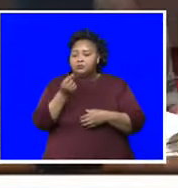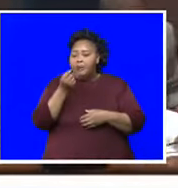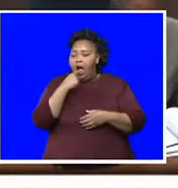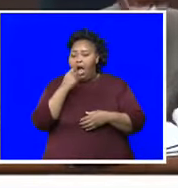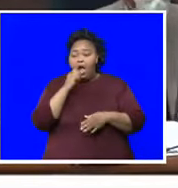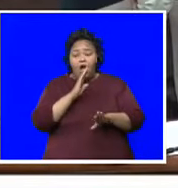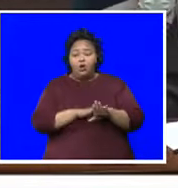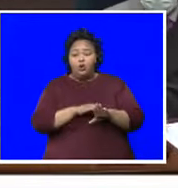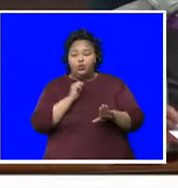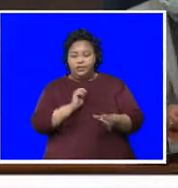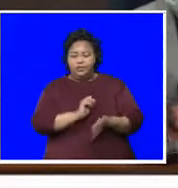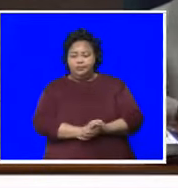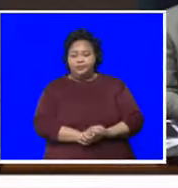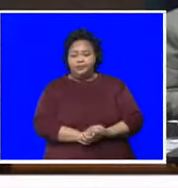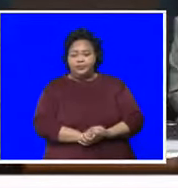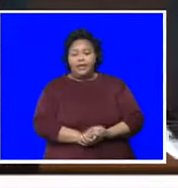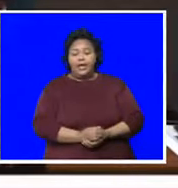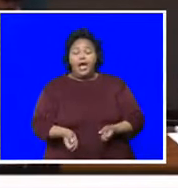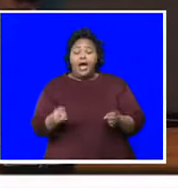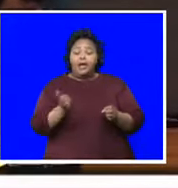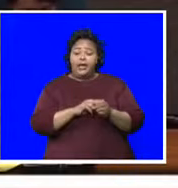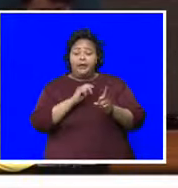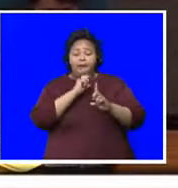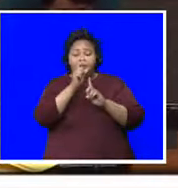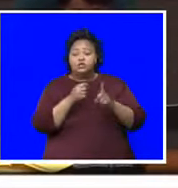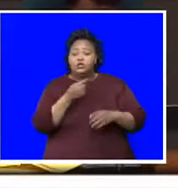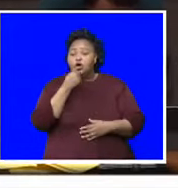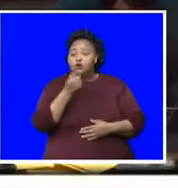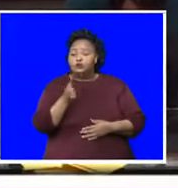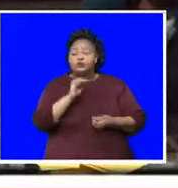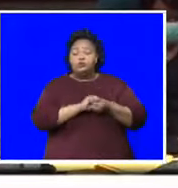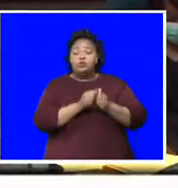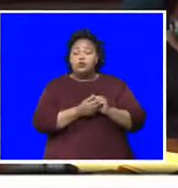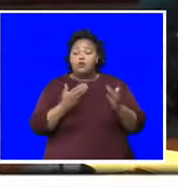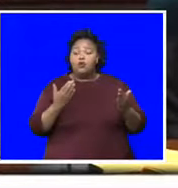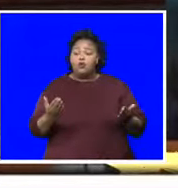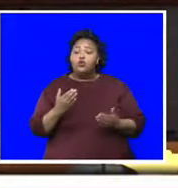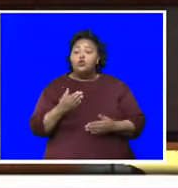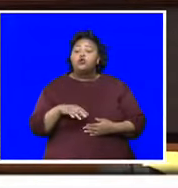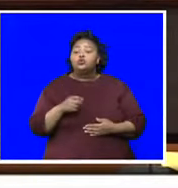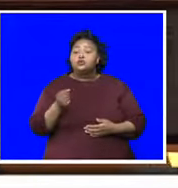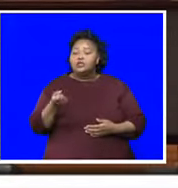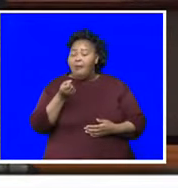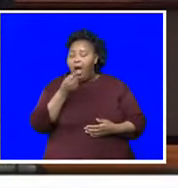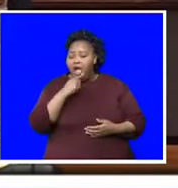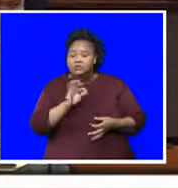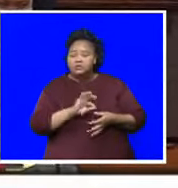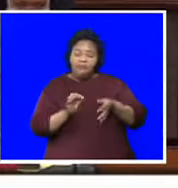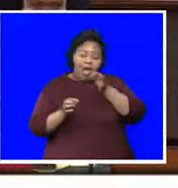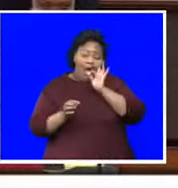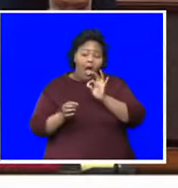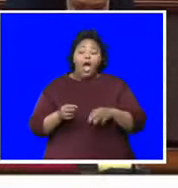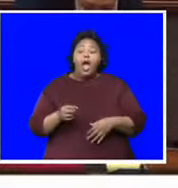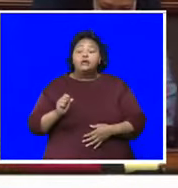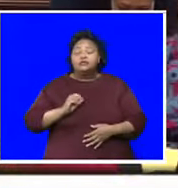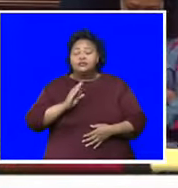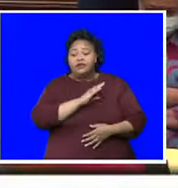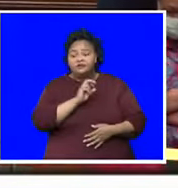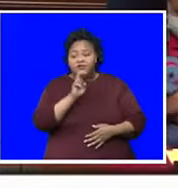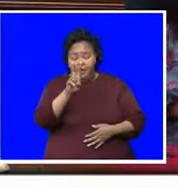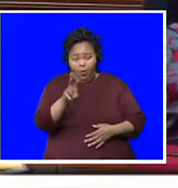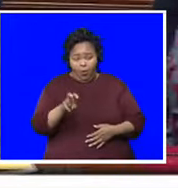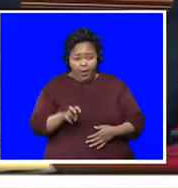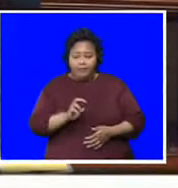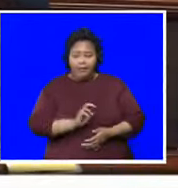that the issues of theft is still a challenge, as some of those suspected to have a hand in the disappearance